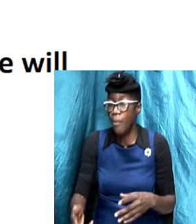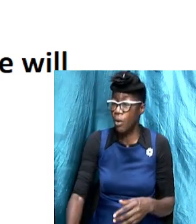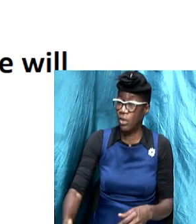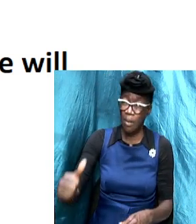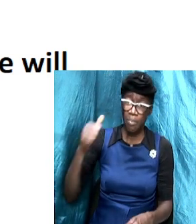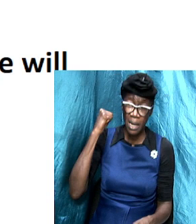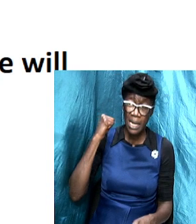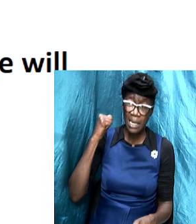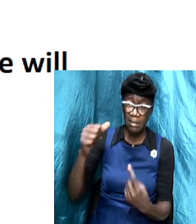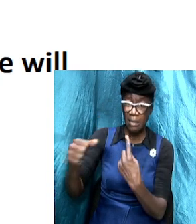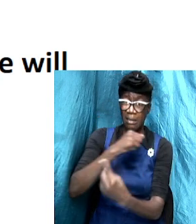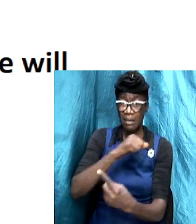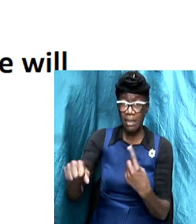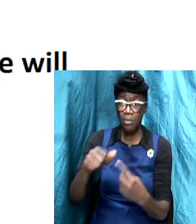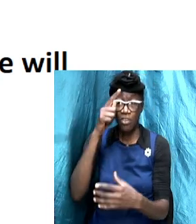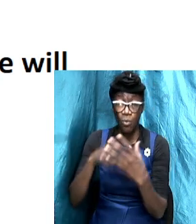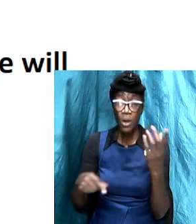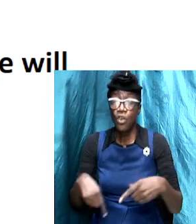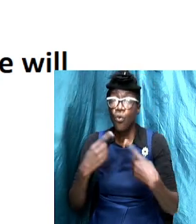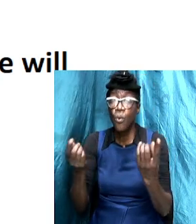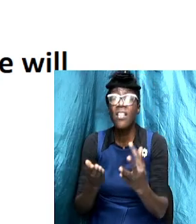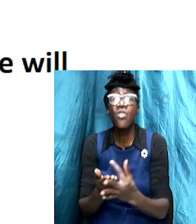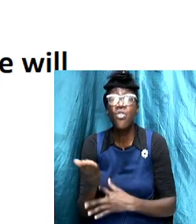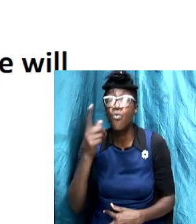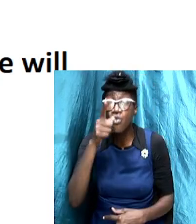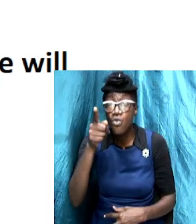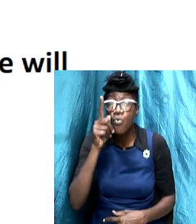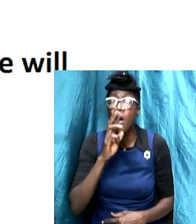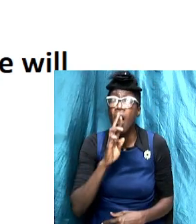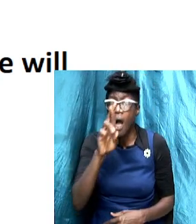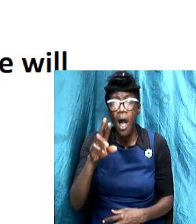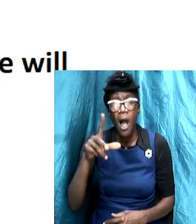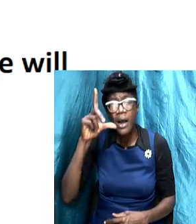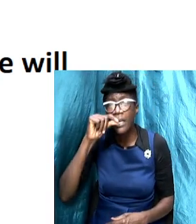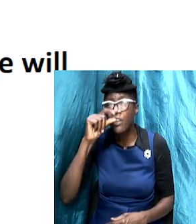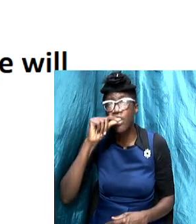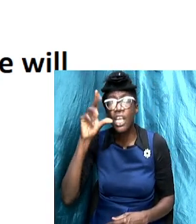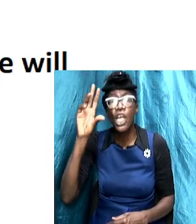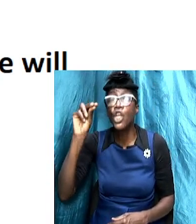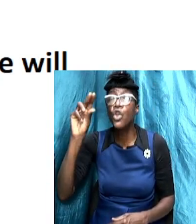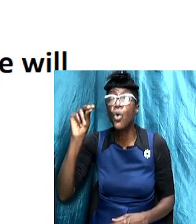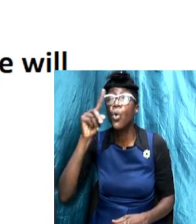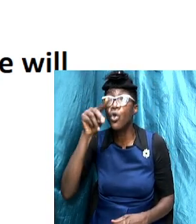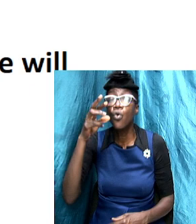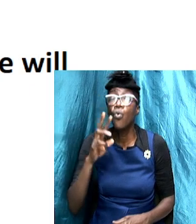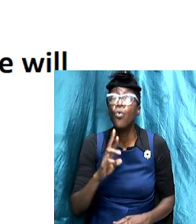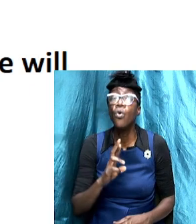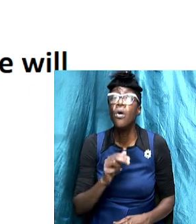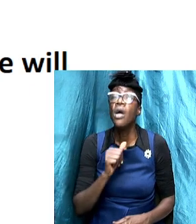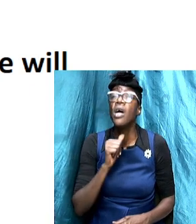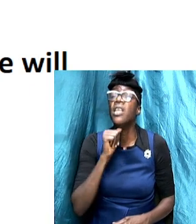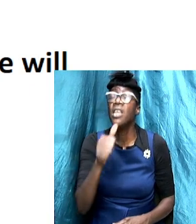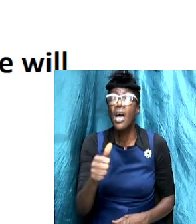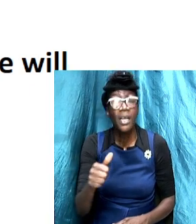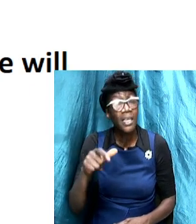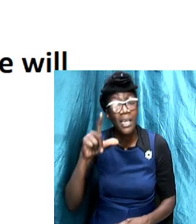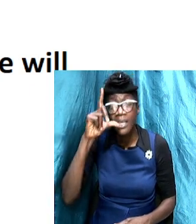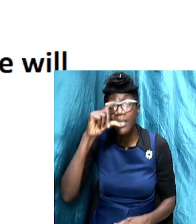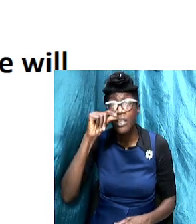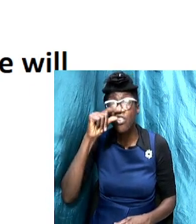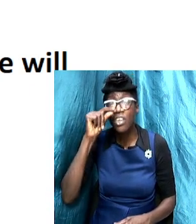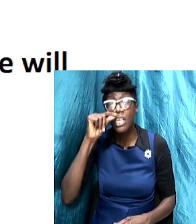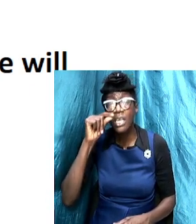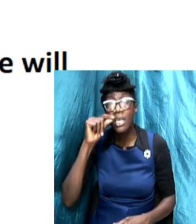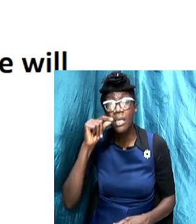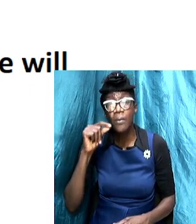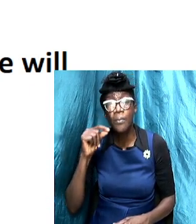or what you have gone through, that look here, you are a chicken. No, you are not a chicken. It is